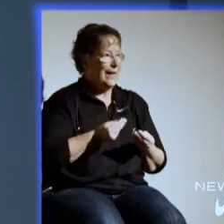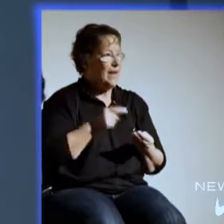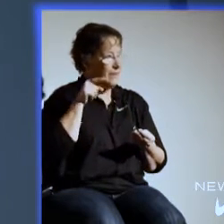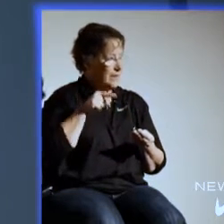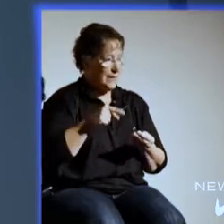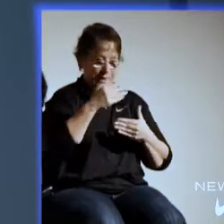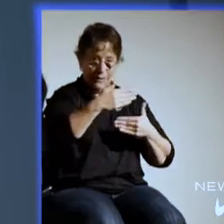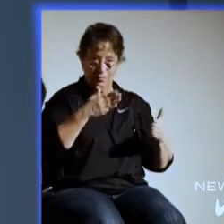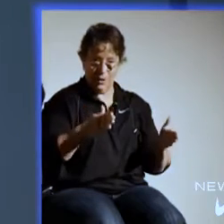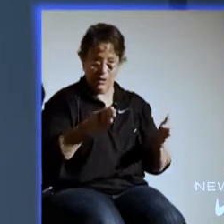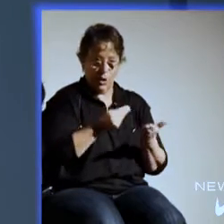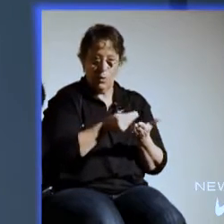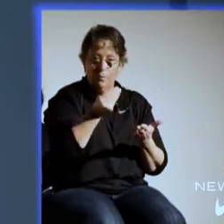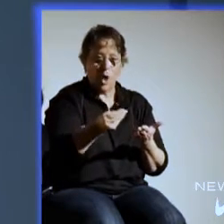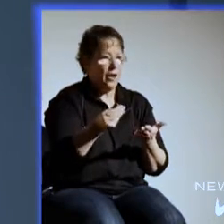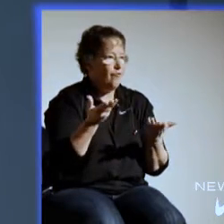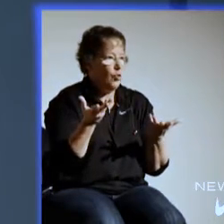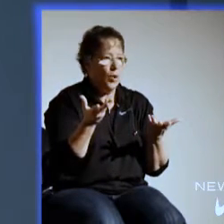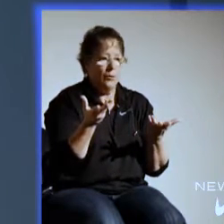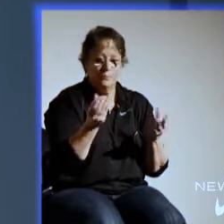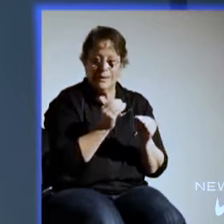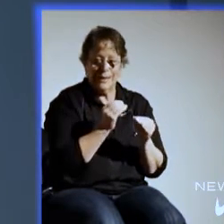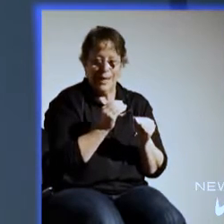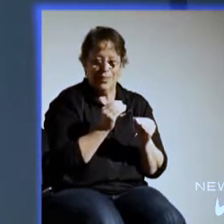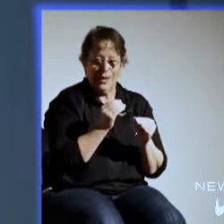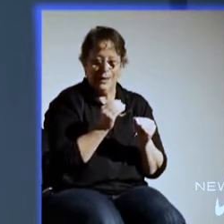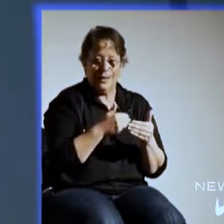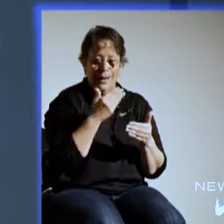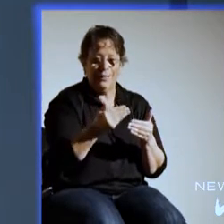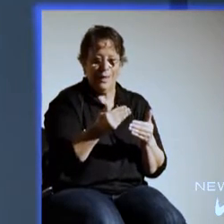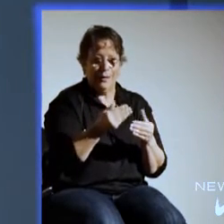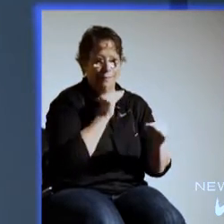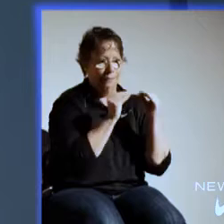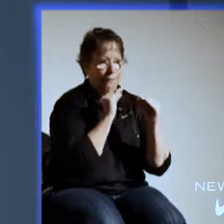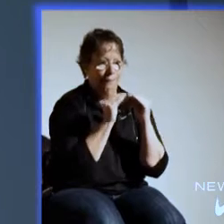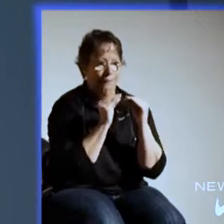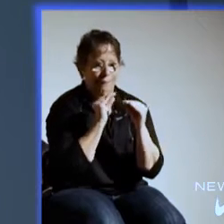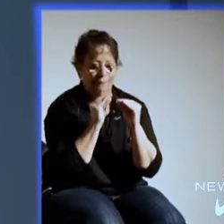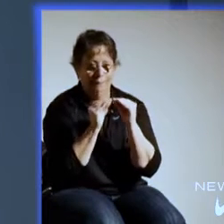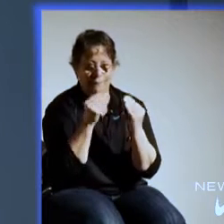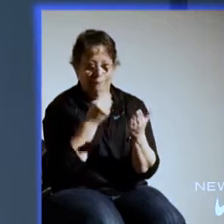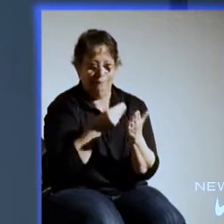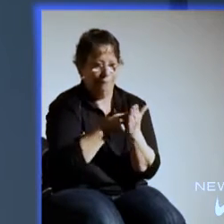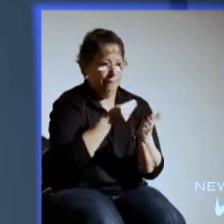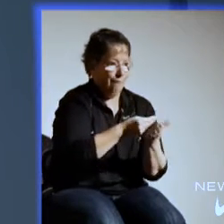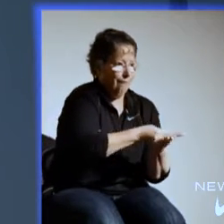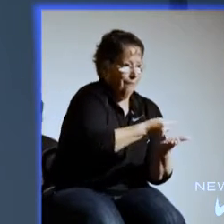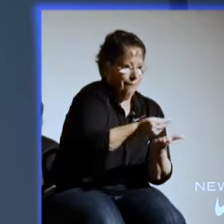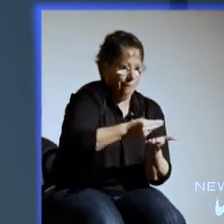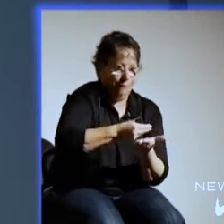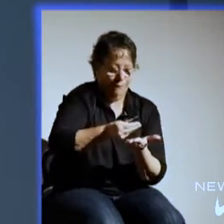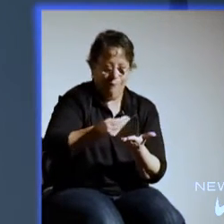bought it for next to nothing and then poured a bunch of money into it to get it ready to meet you.